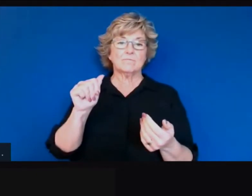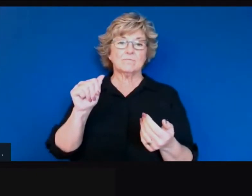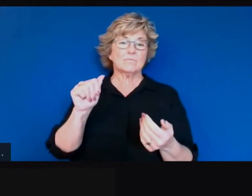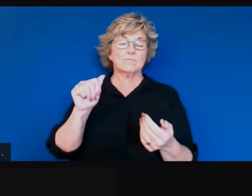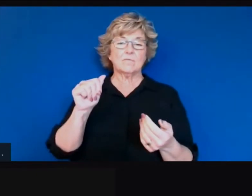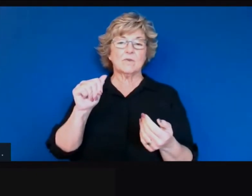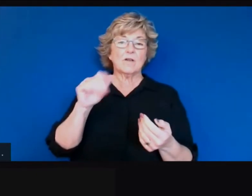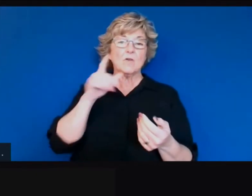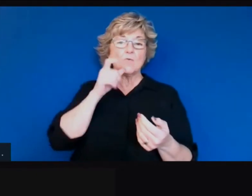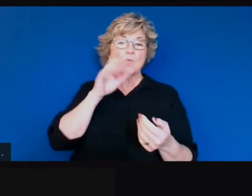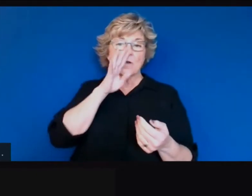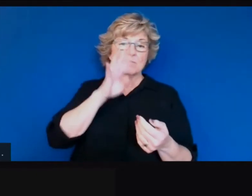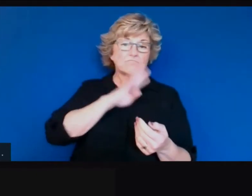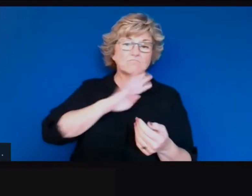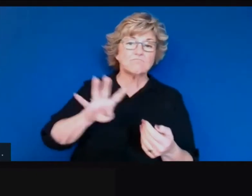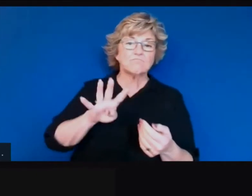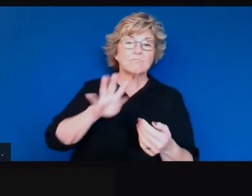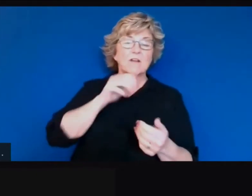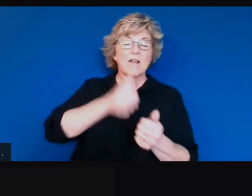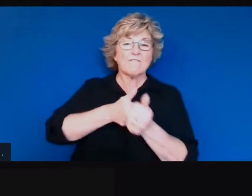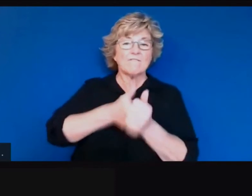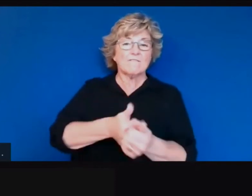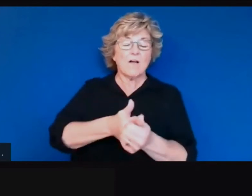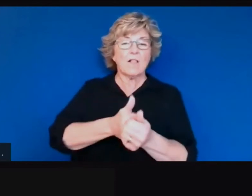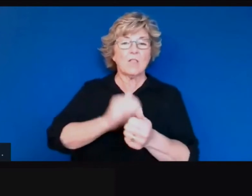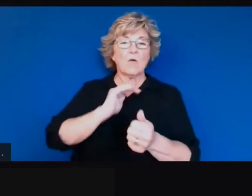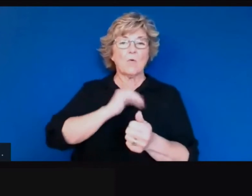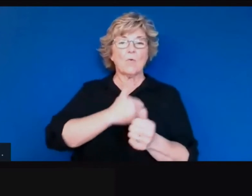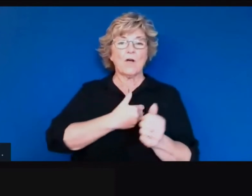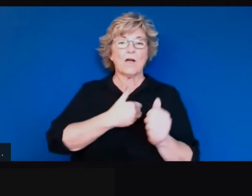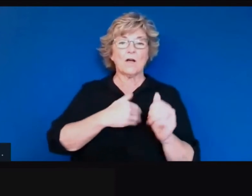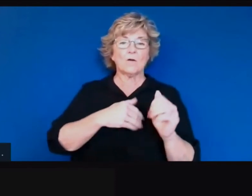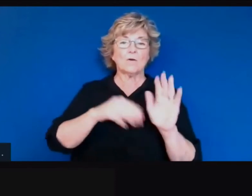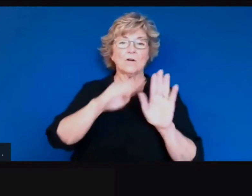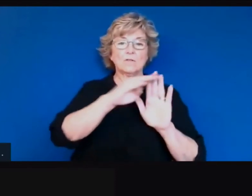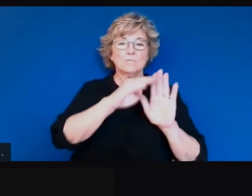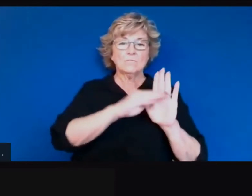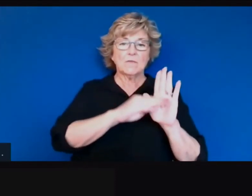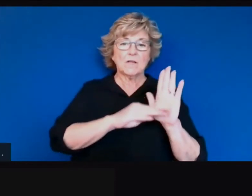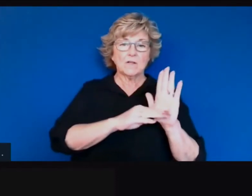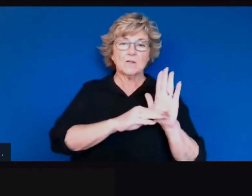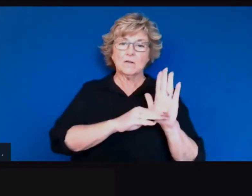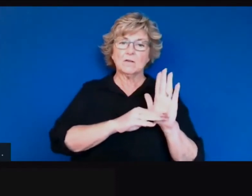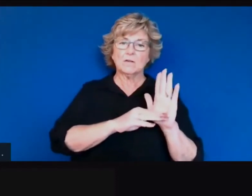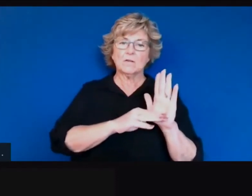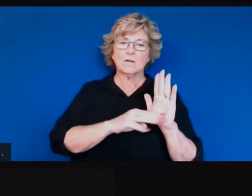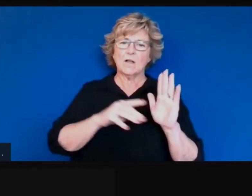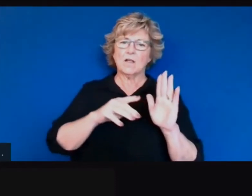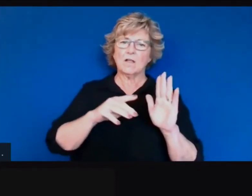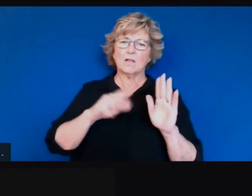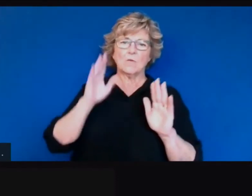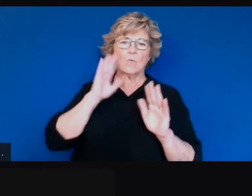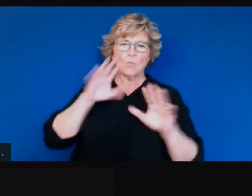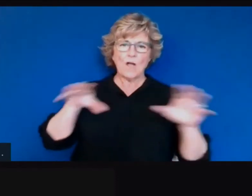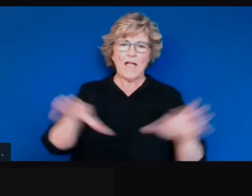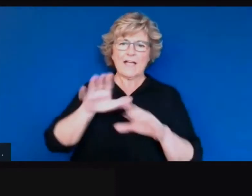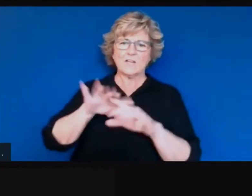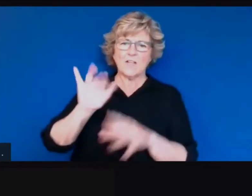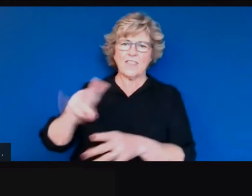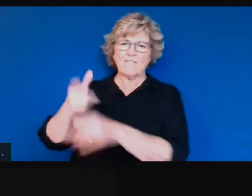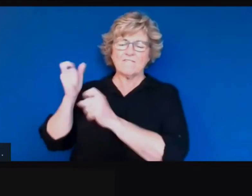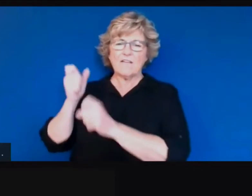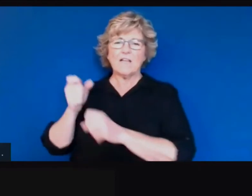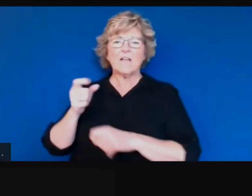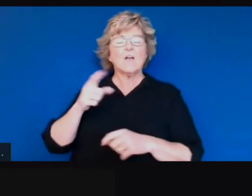ignoring our prioritization, that we can act swiftly so that those who should be receiving the vaccine now